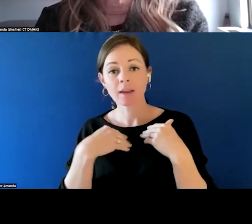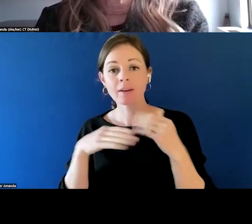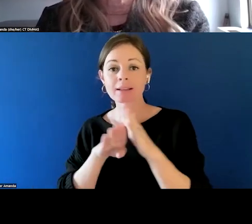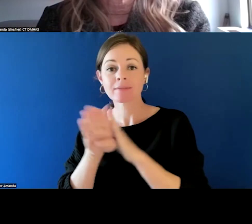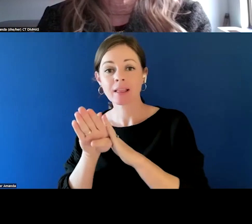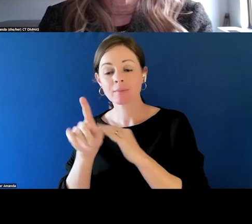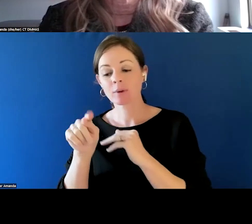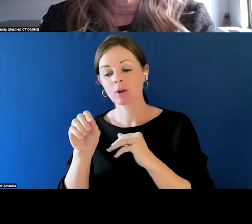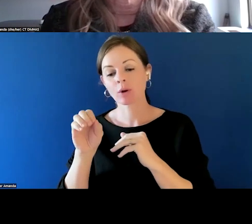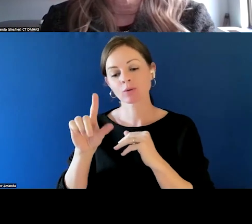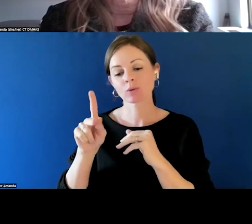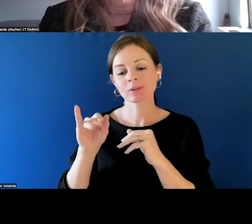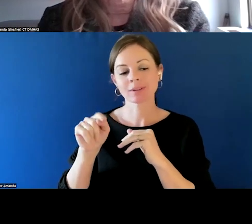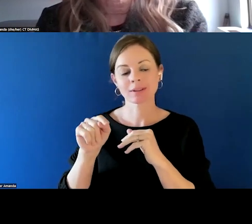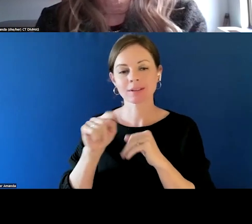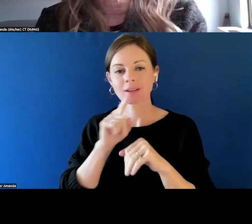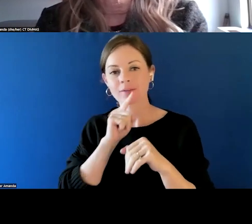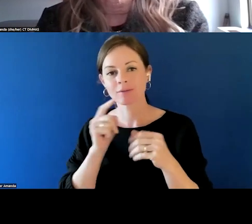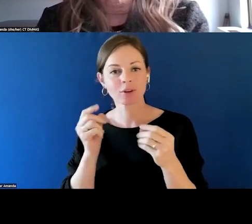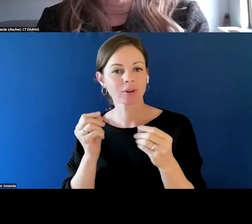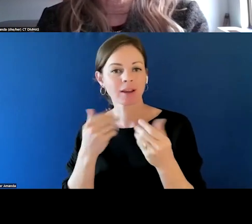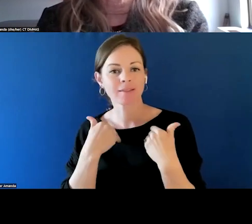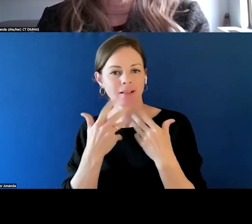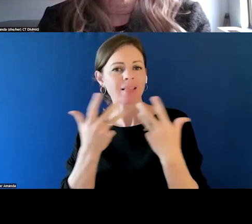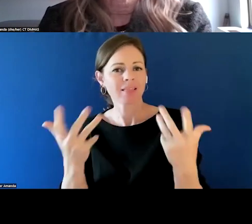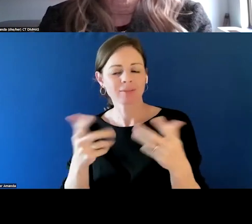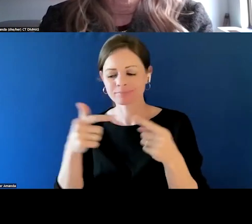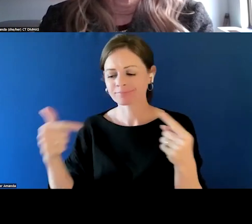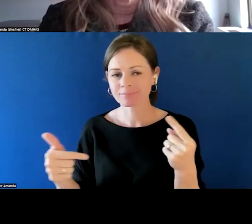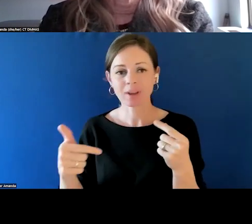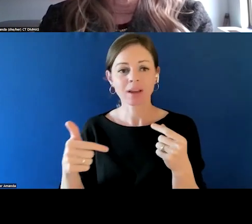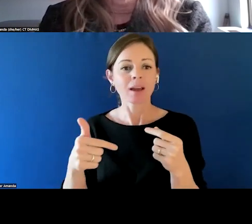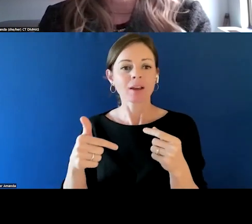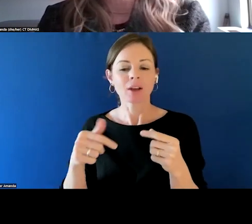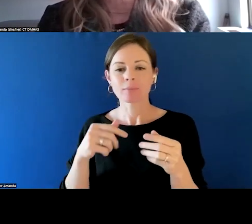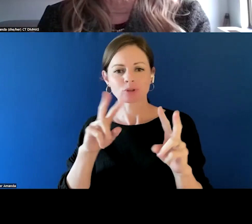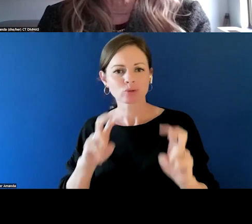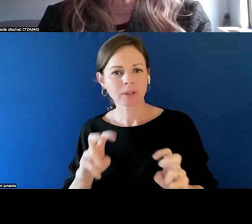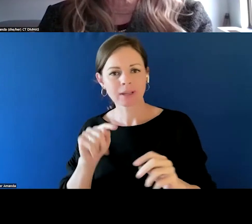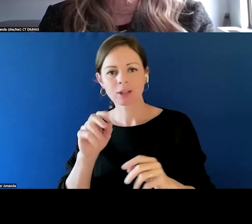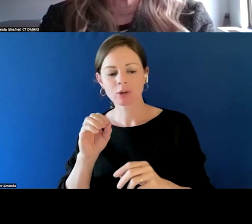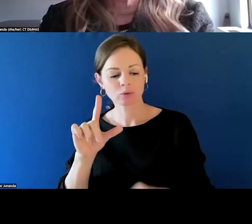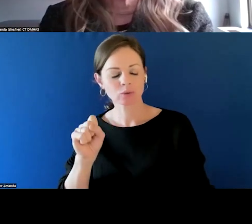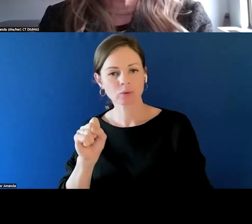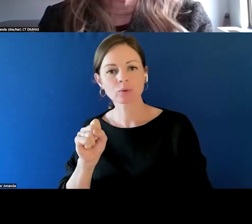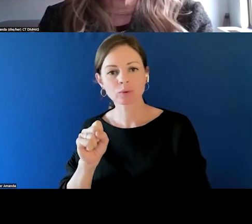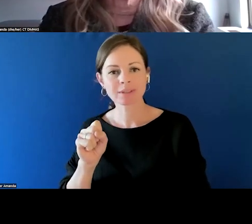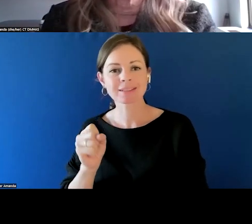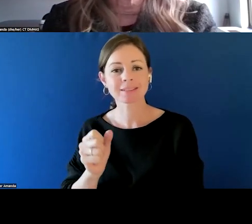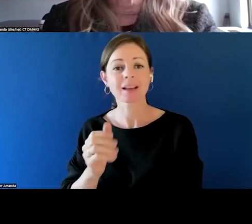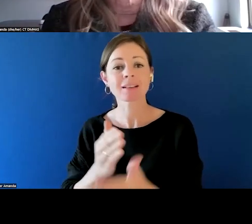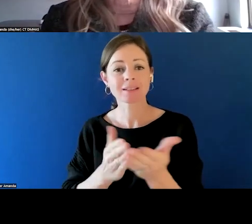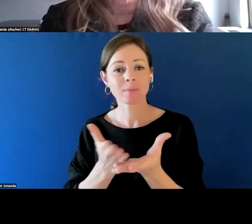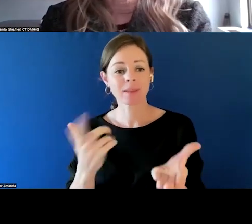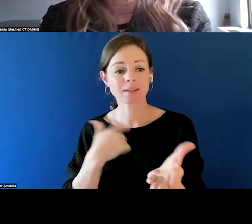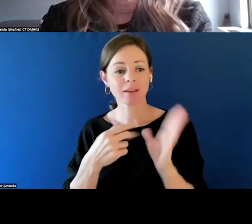It's very robust with addendi and various screening tools. Some of the things that I've